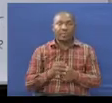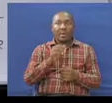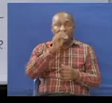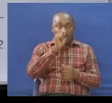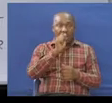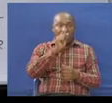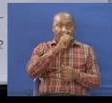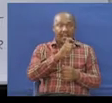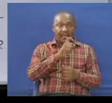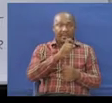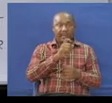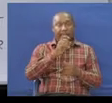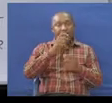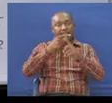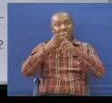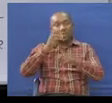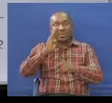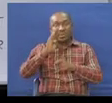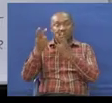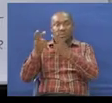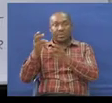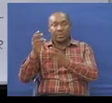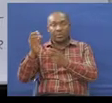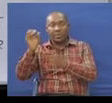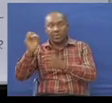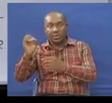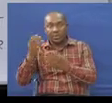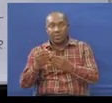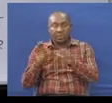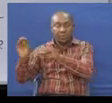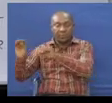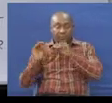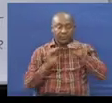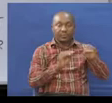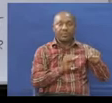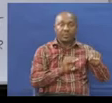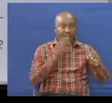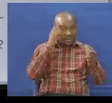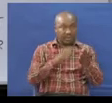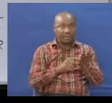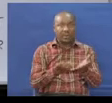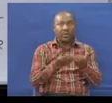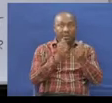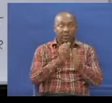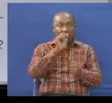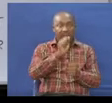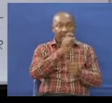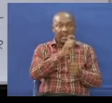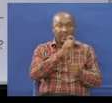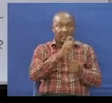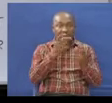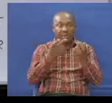0. Of which, upon taking this b on the other side, you will have ax is equal to negative